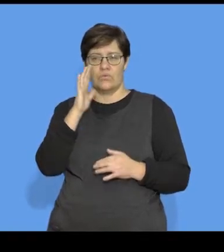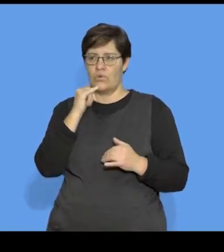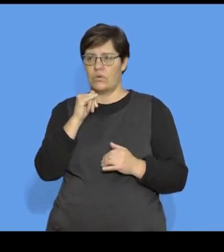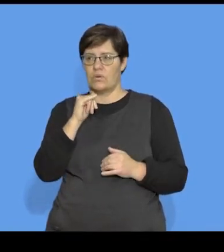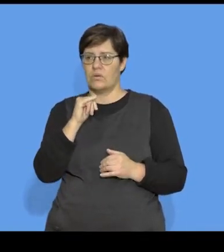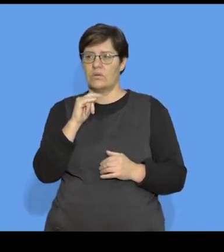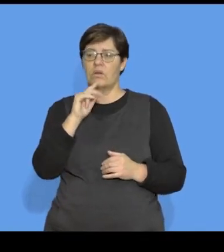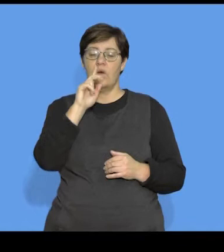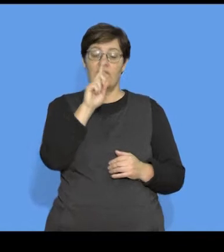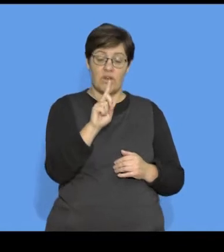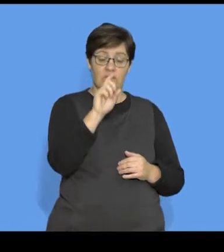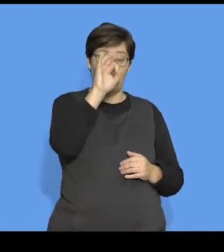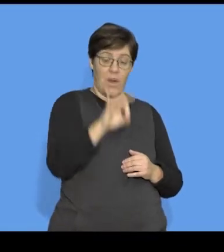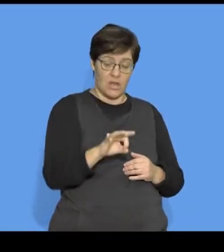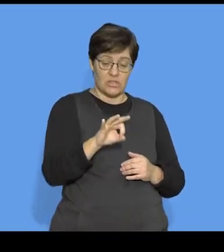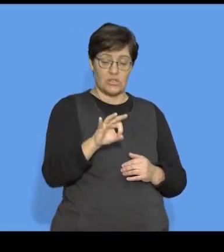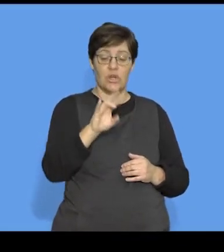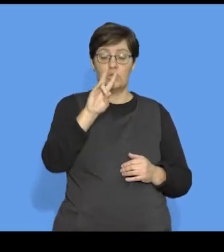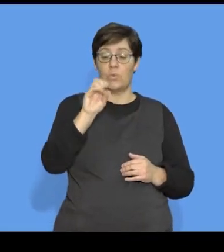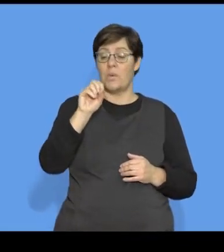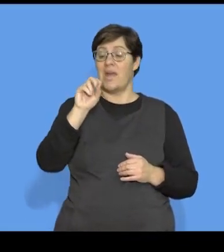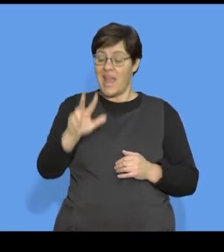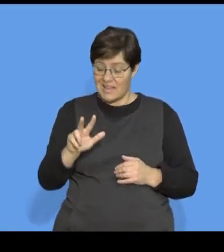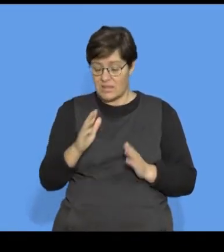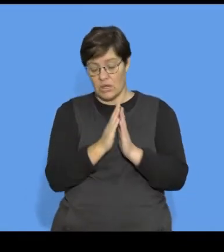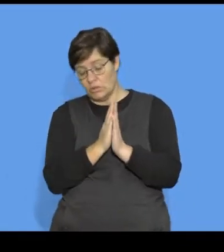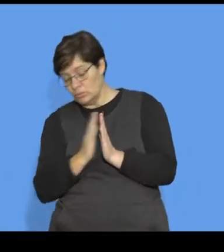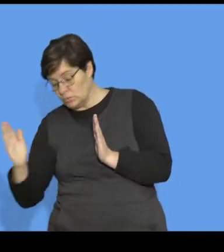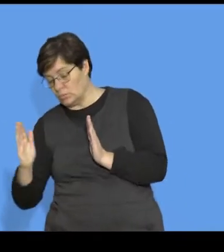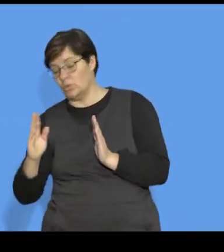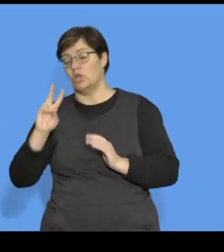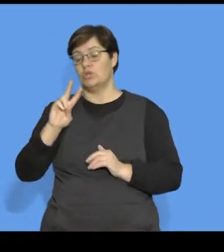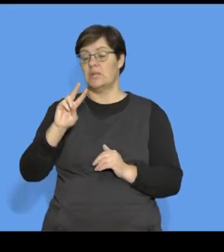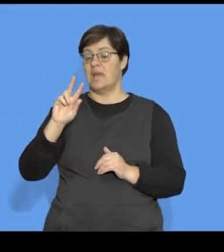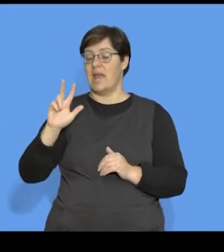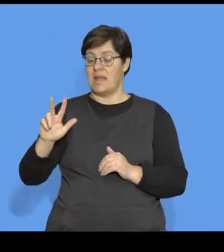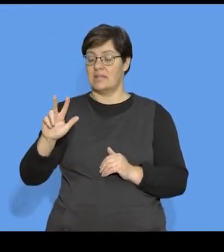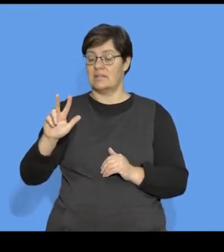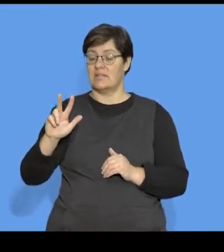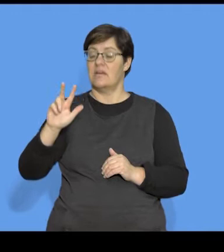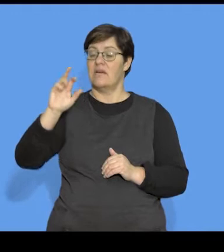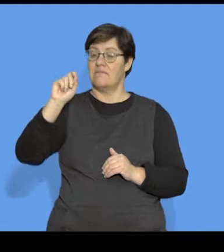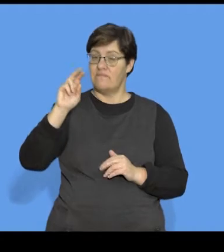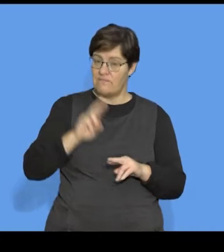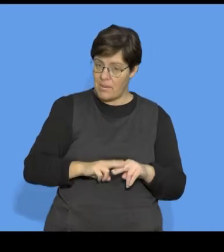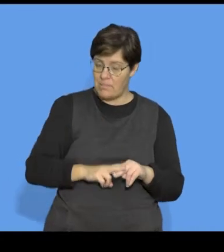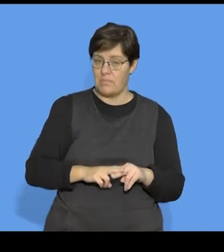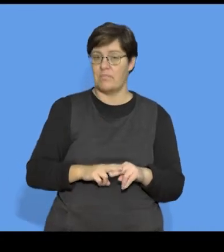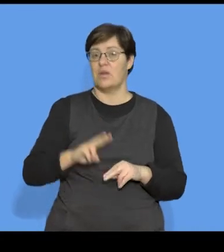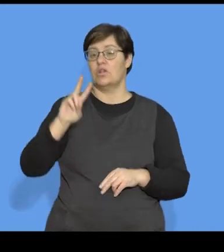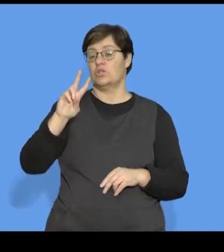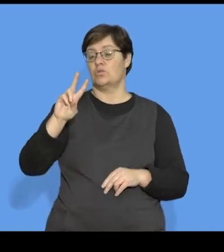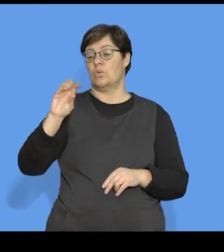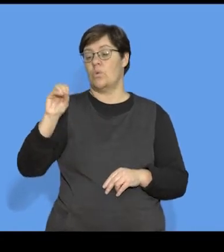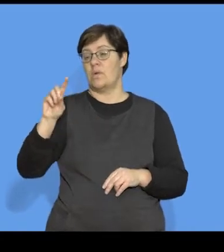I got that right? Sorry. It's 1st of March 2018, ending on the 28th of February 2019. Okay, that's my